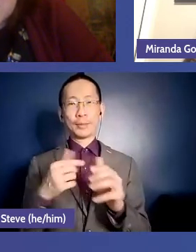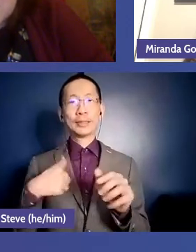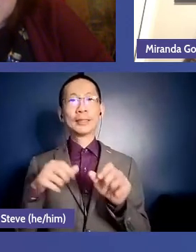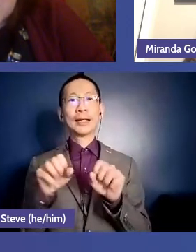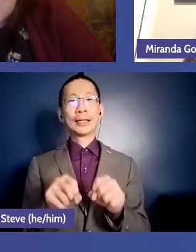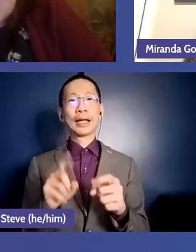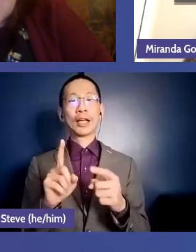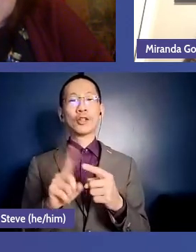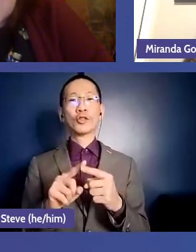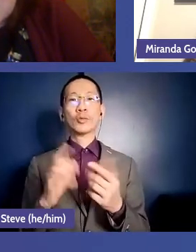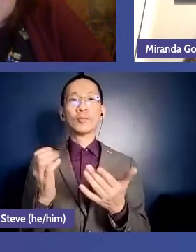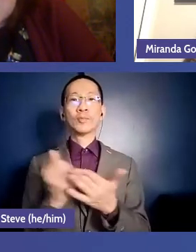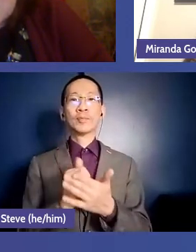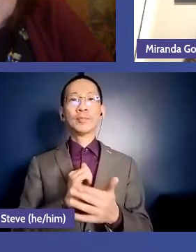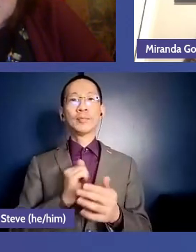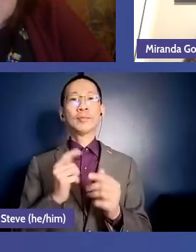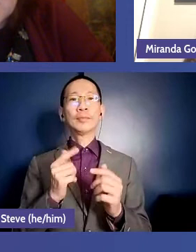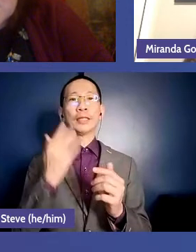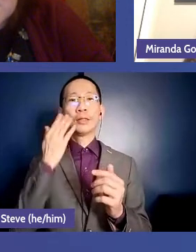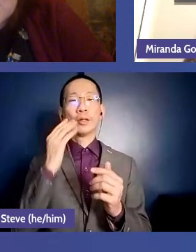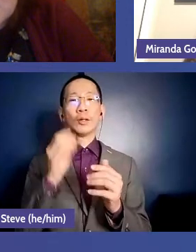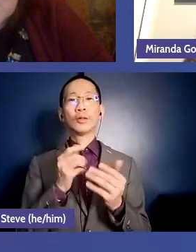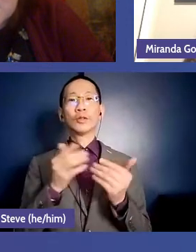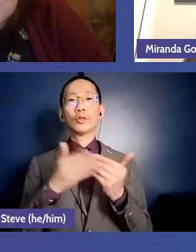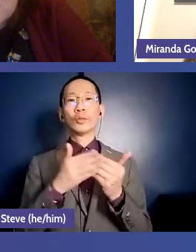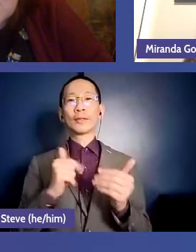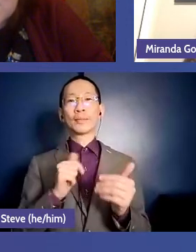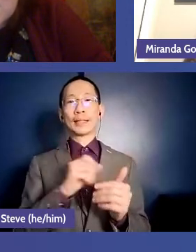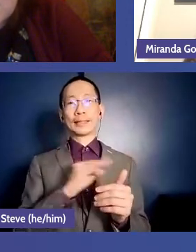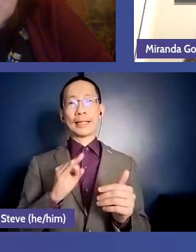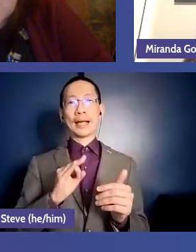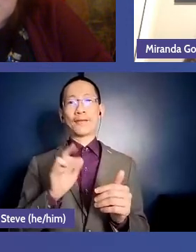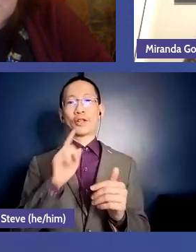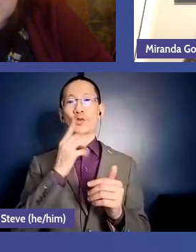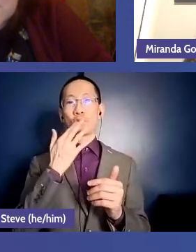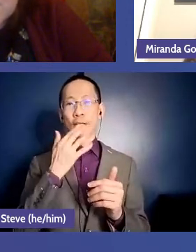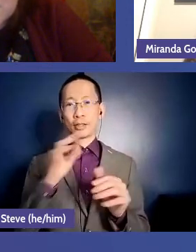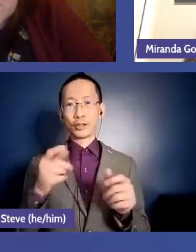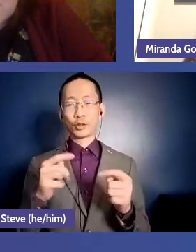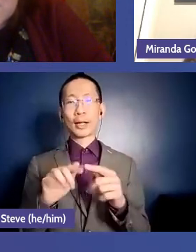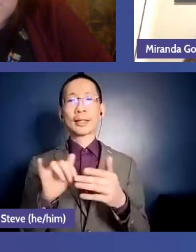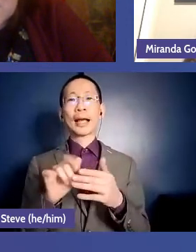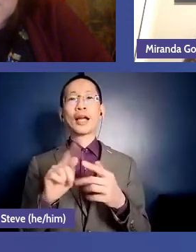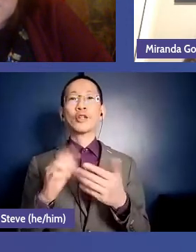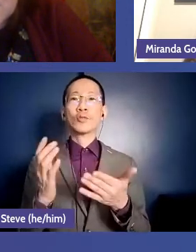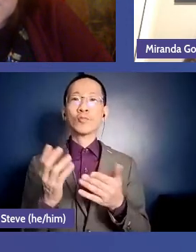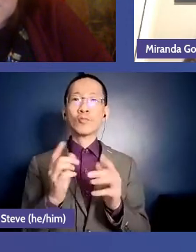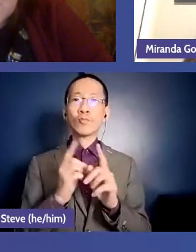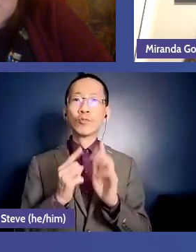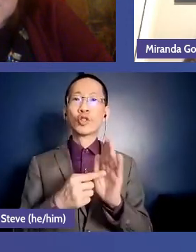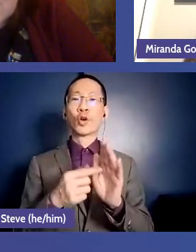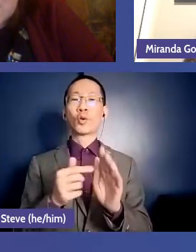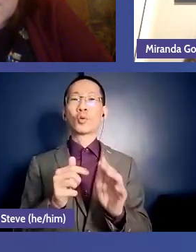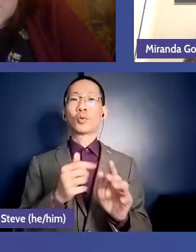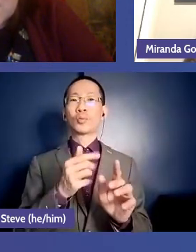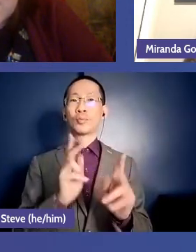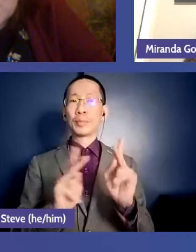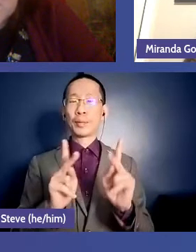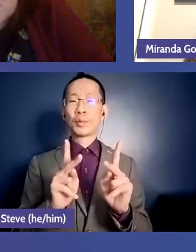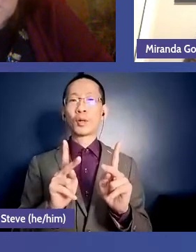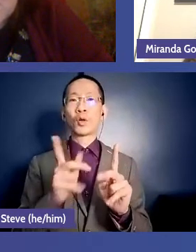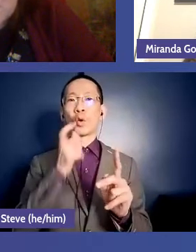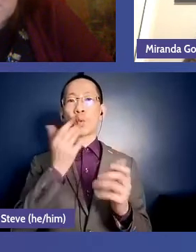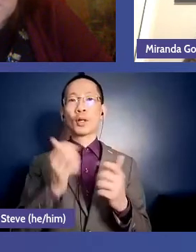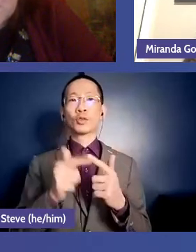to avail myself, and I know the rest of the staff at True Colors does similarly, to avail ourselves to people who would like to know more about